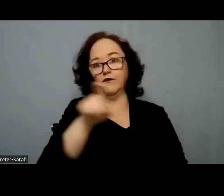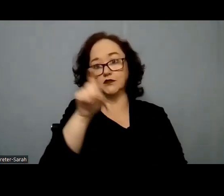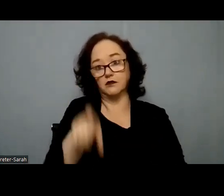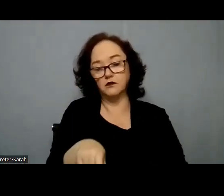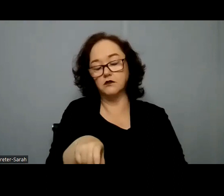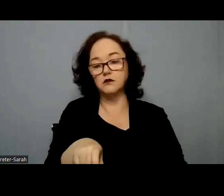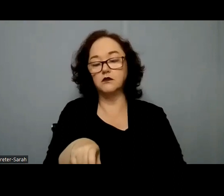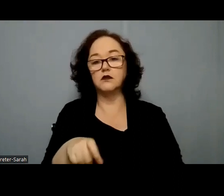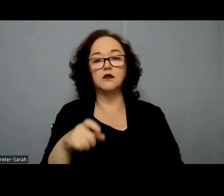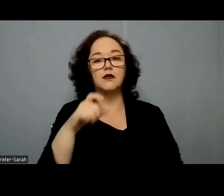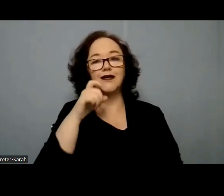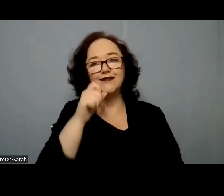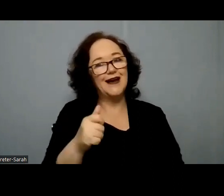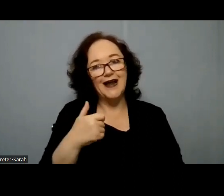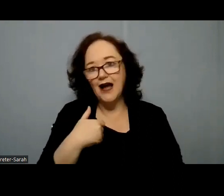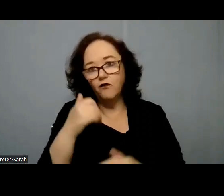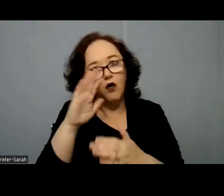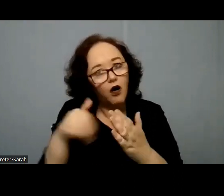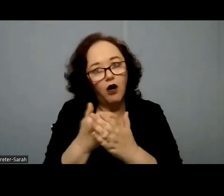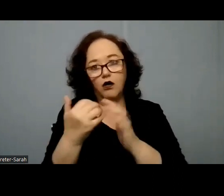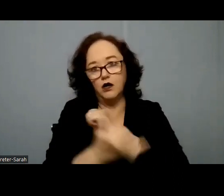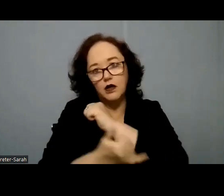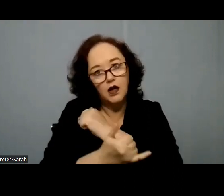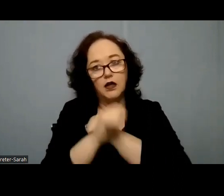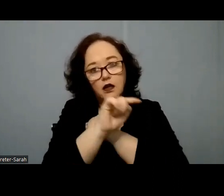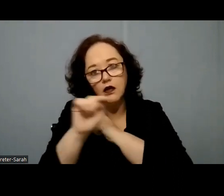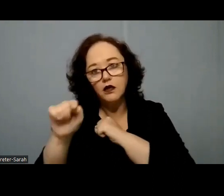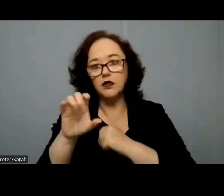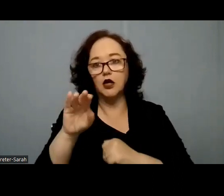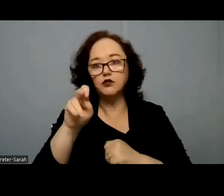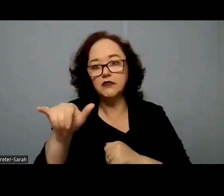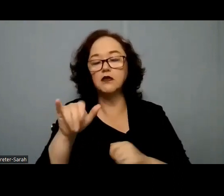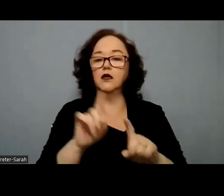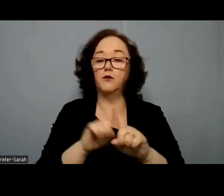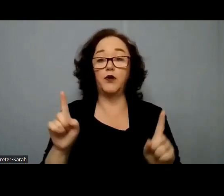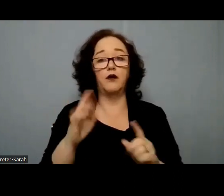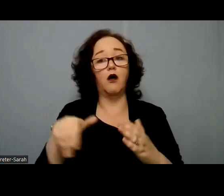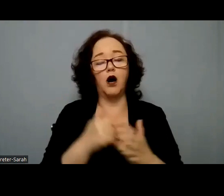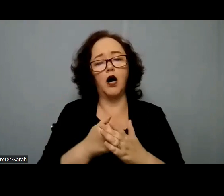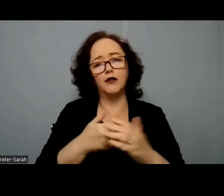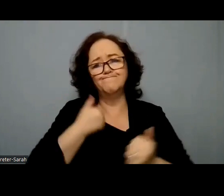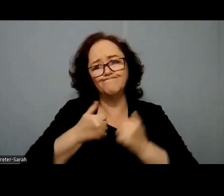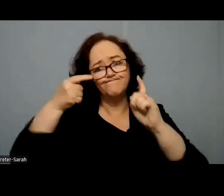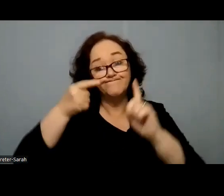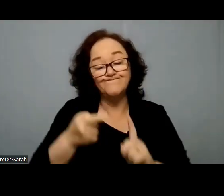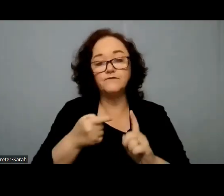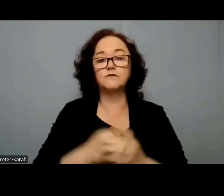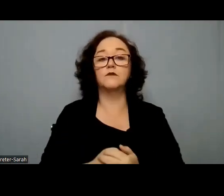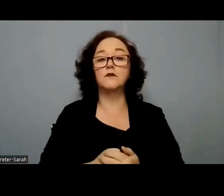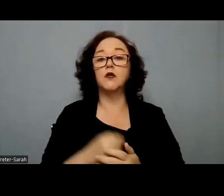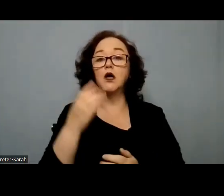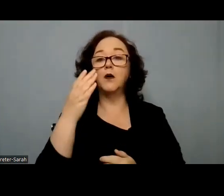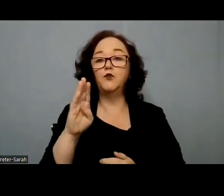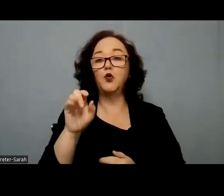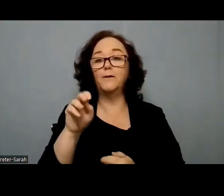located in every county, but these are some primary ones that we're all striving to fulfill. For Bluebonnet Trails, we're very fortunate to have